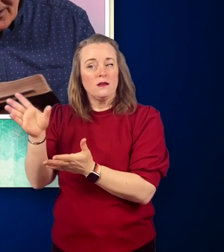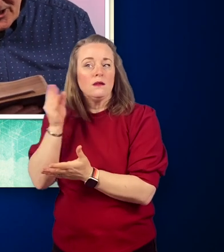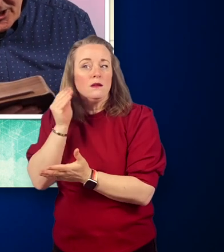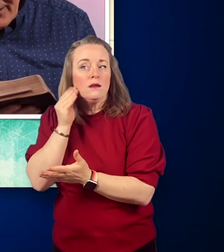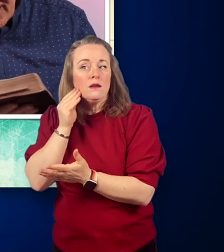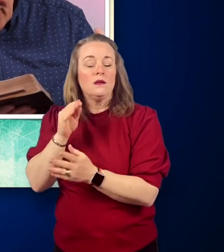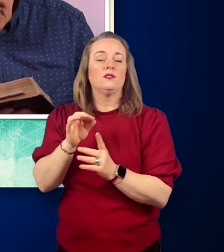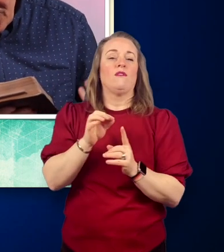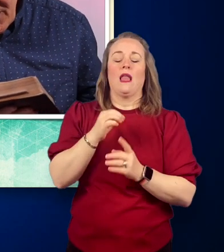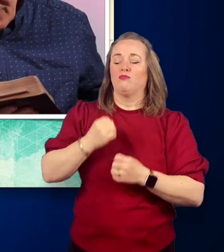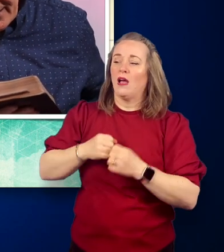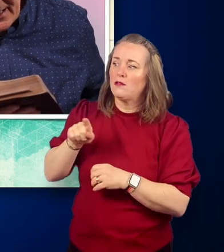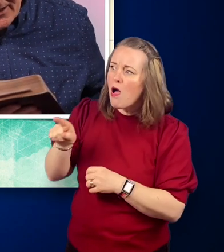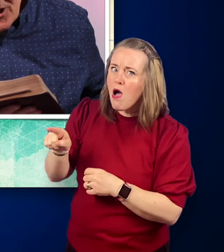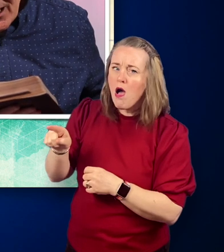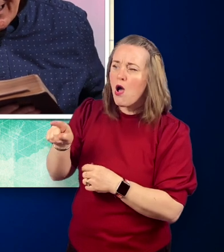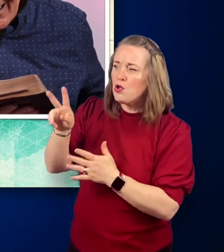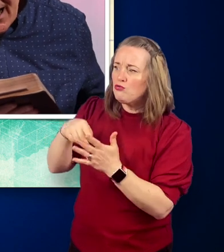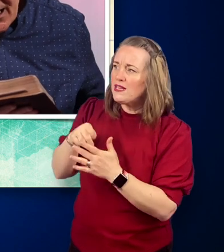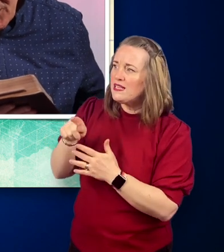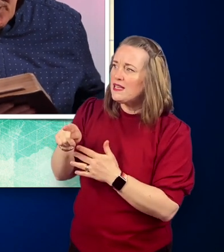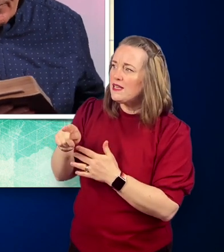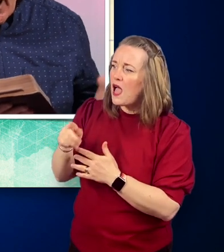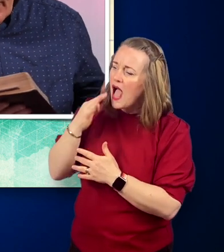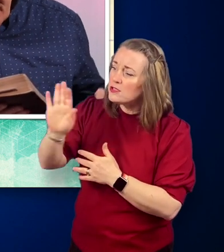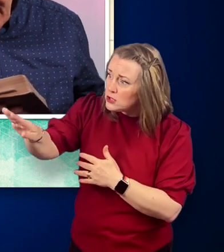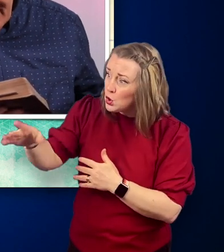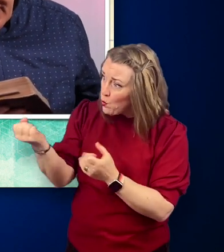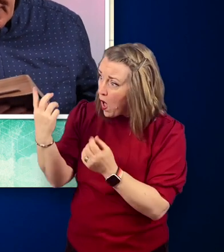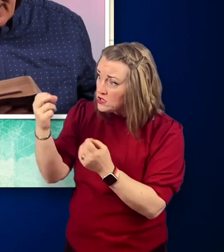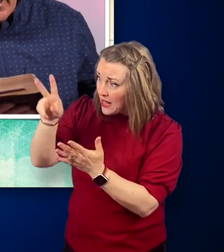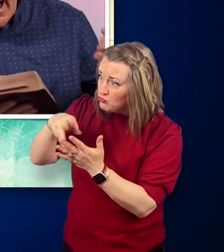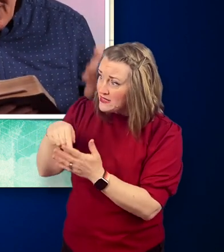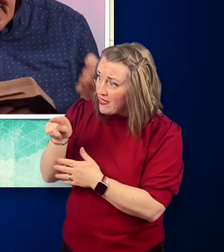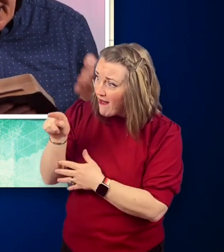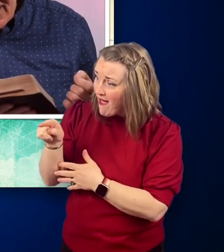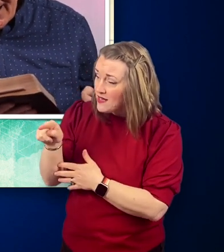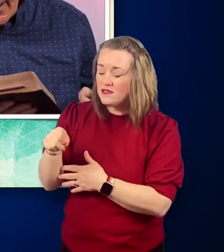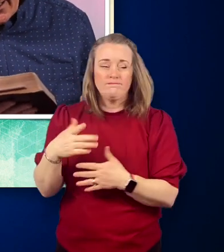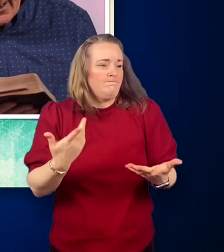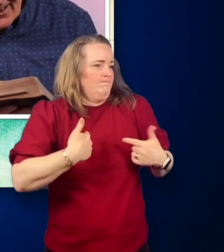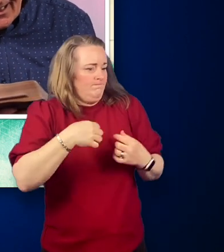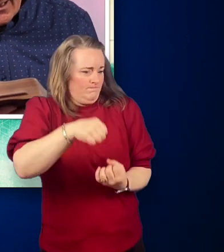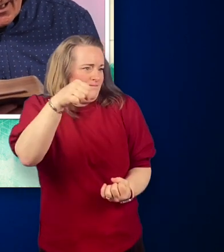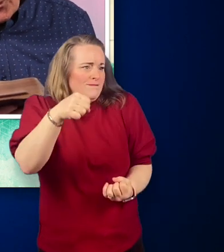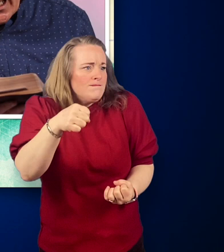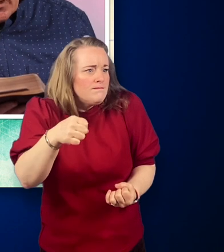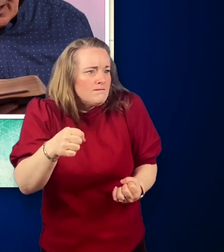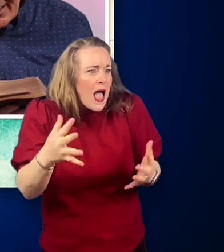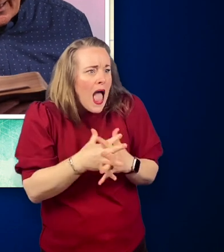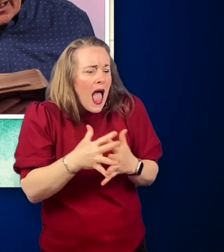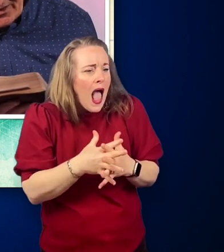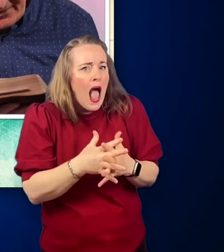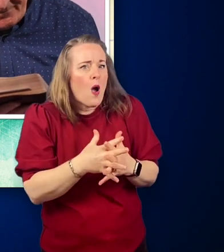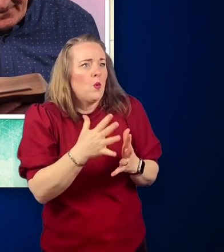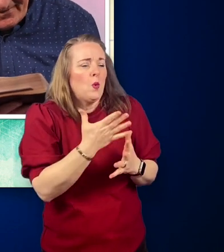ran out to the chariot, heard what was being read. Do you understand what you have read? Philip asked. How can I, he said, unless someone